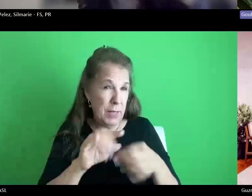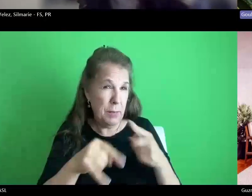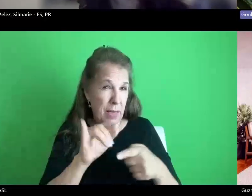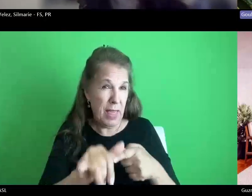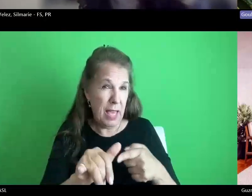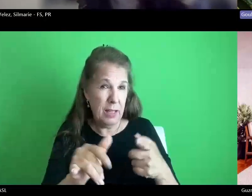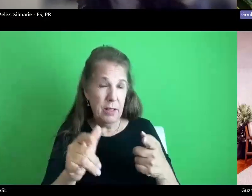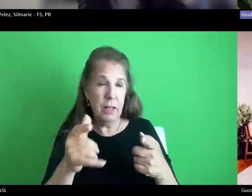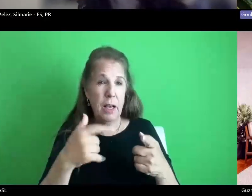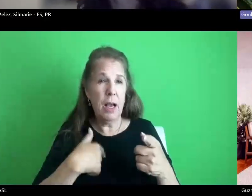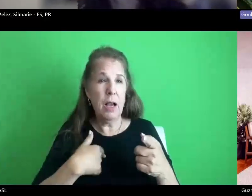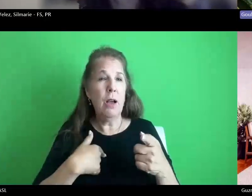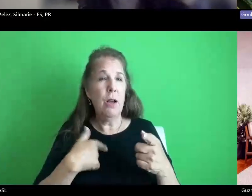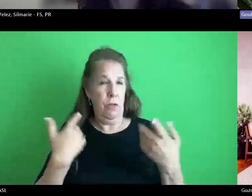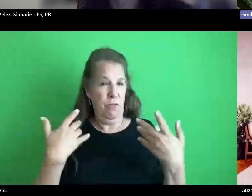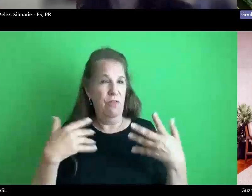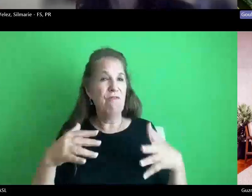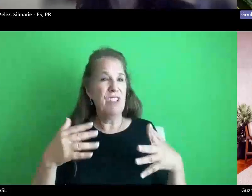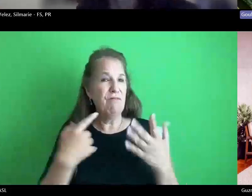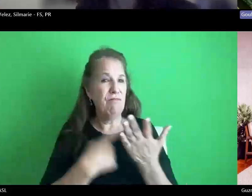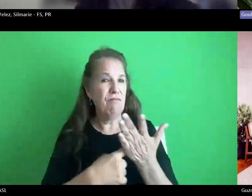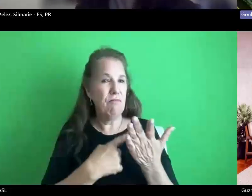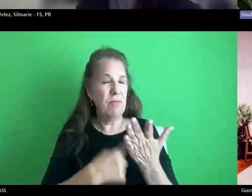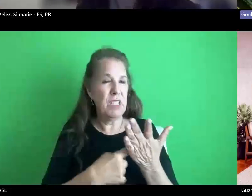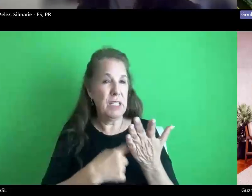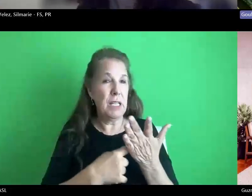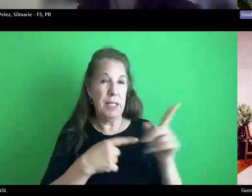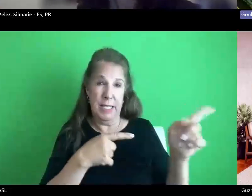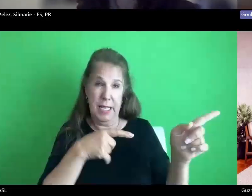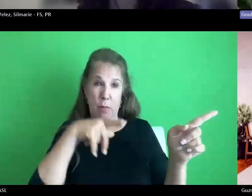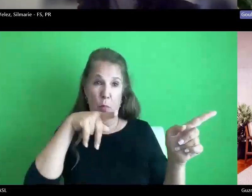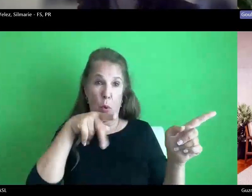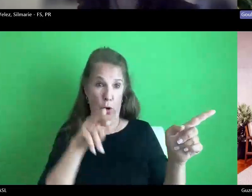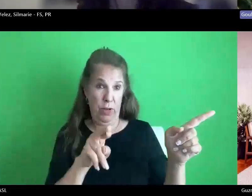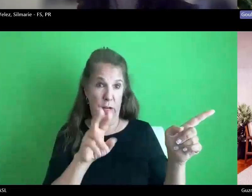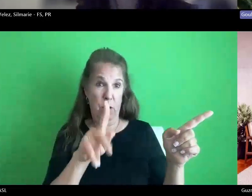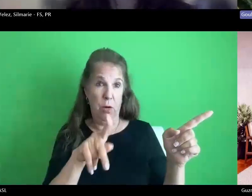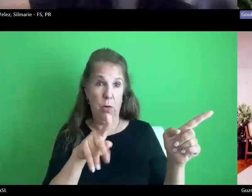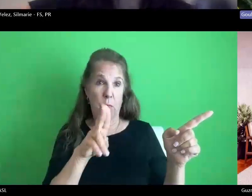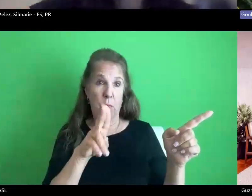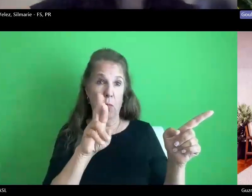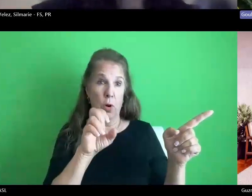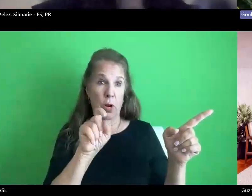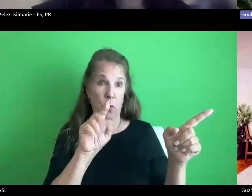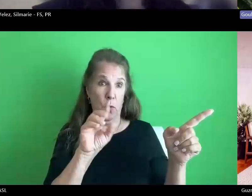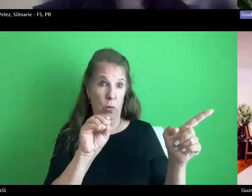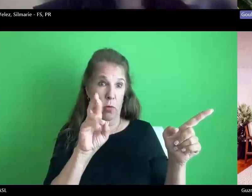We have had discussions in Puerto Rico on social media and various